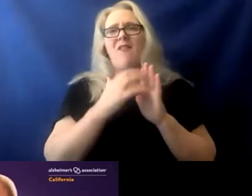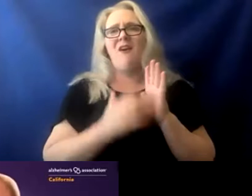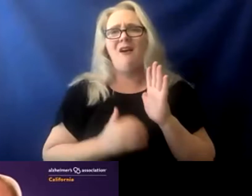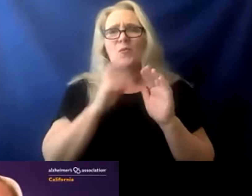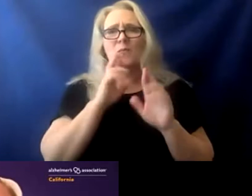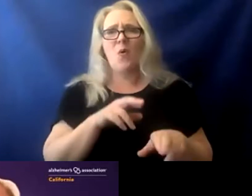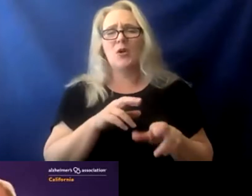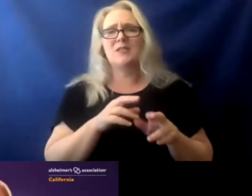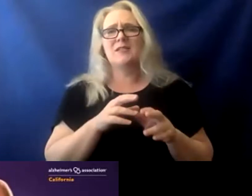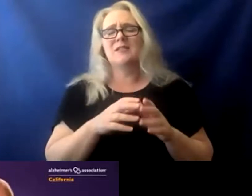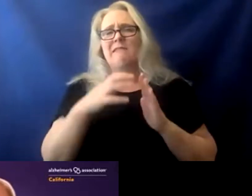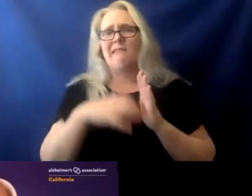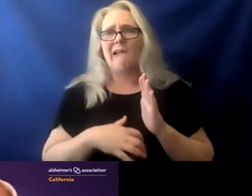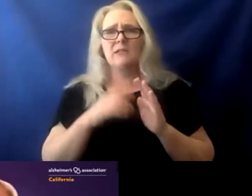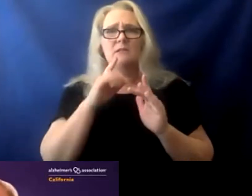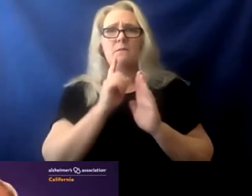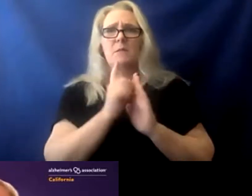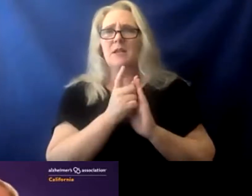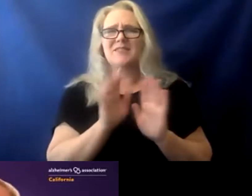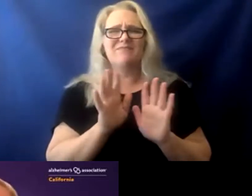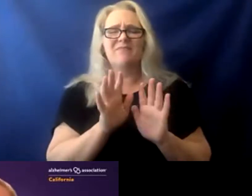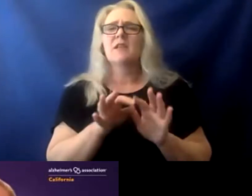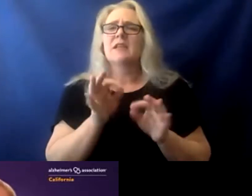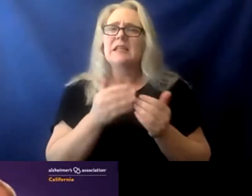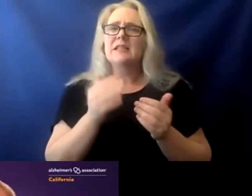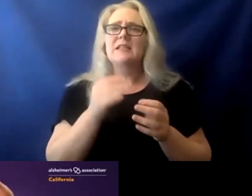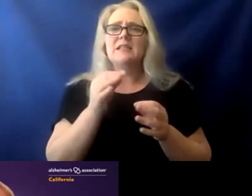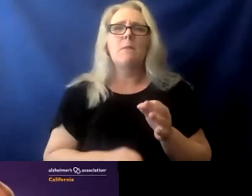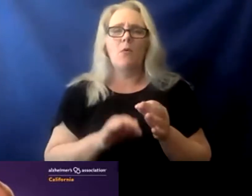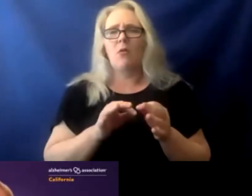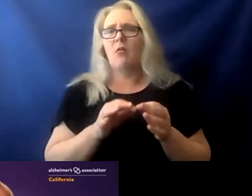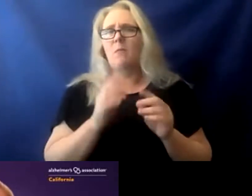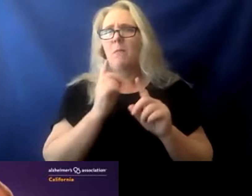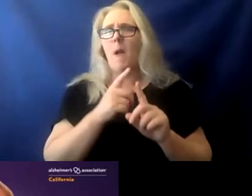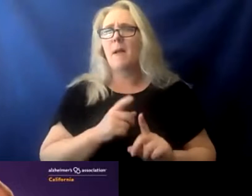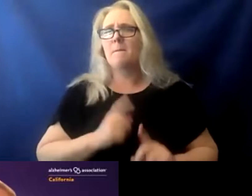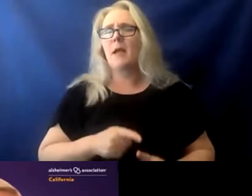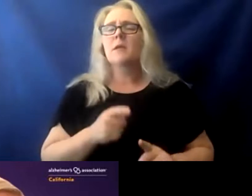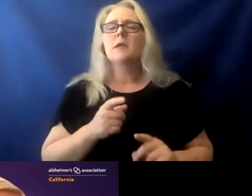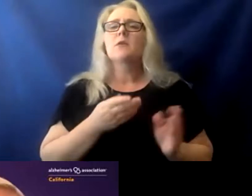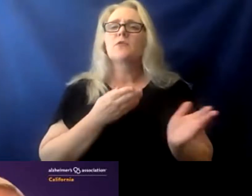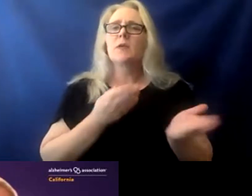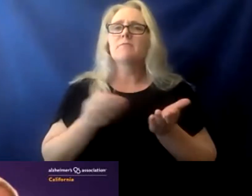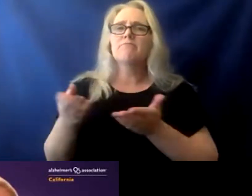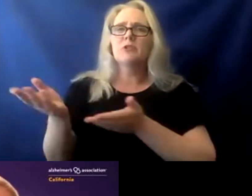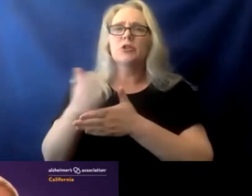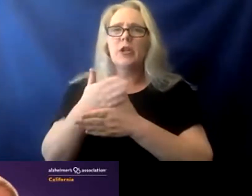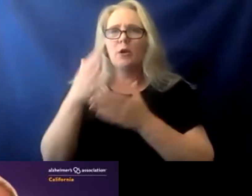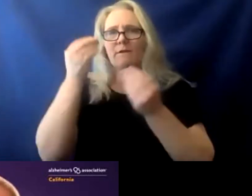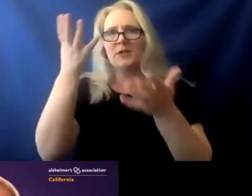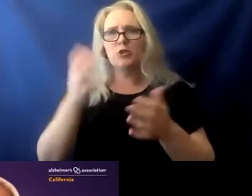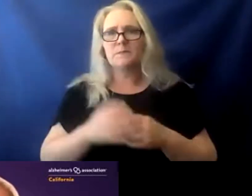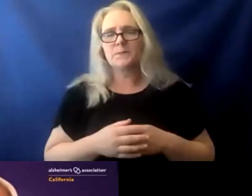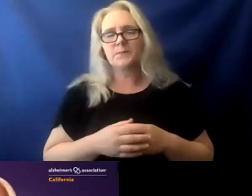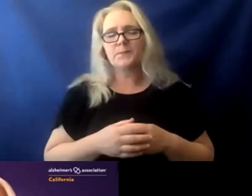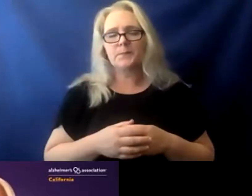of minutes, just a very simple and straightforward process would move information forward. And then I really liked what you